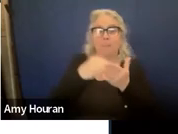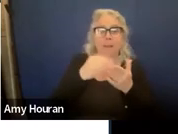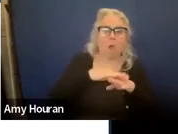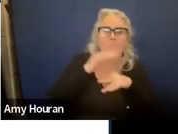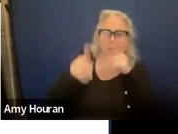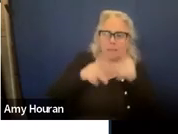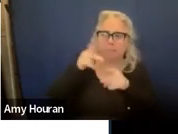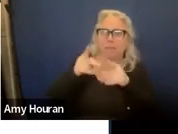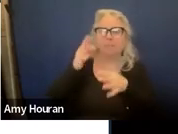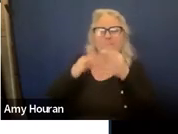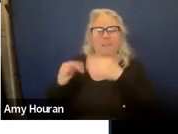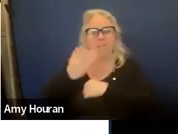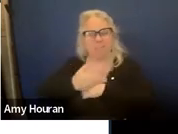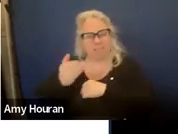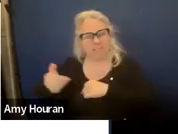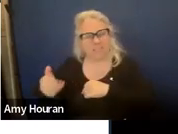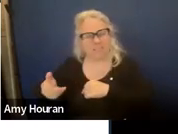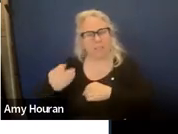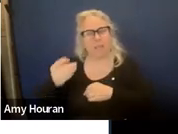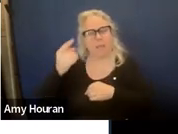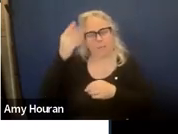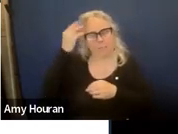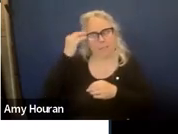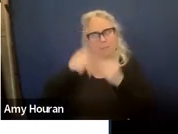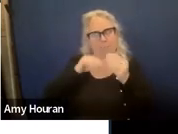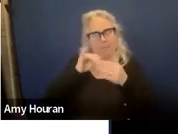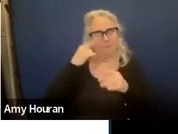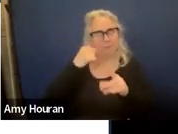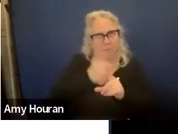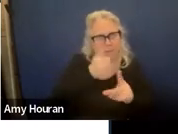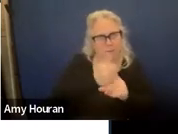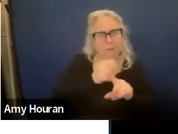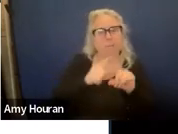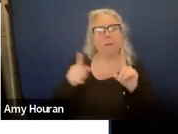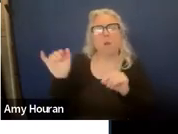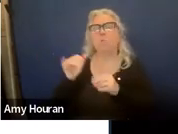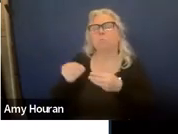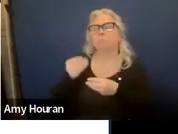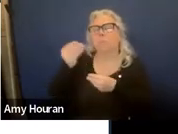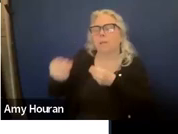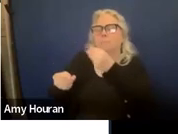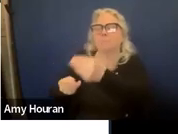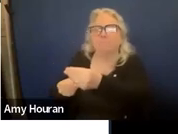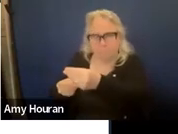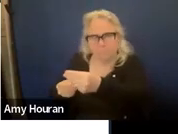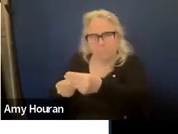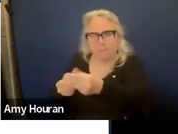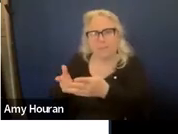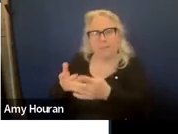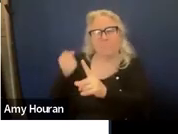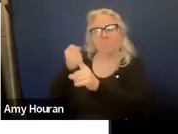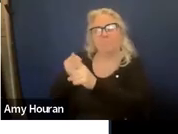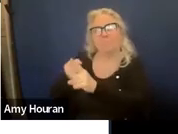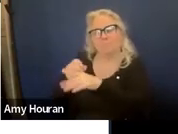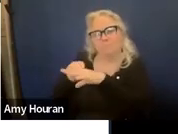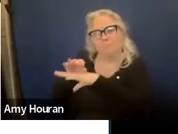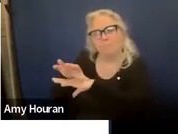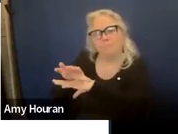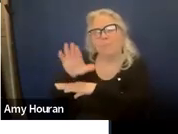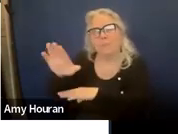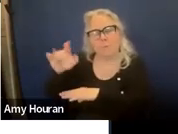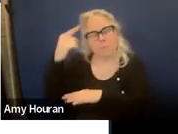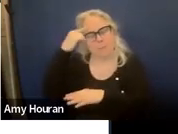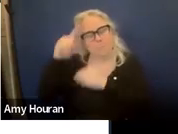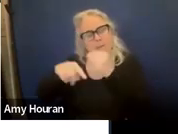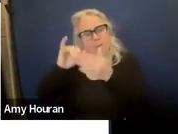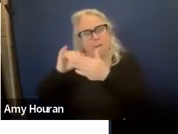just thinking about that for yourself, but also trying to pass that on to them and get them to think about that with their lives and all of